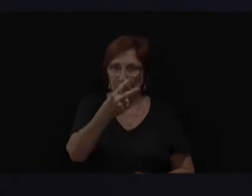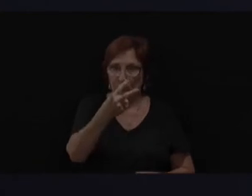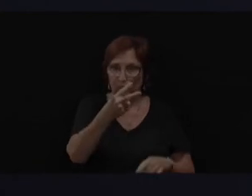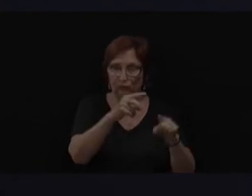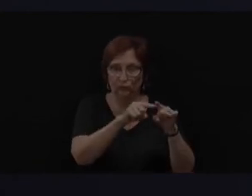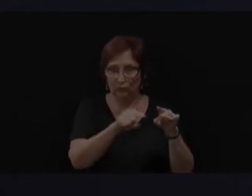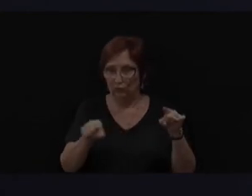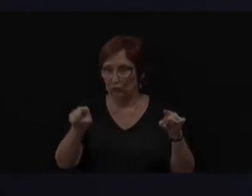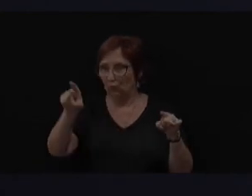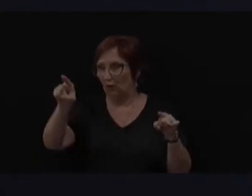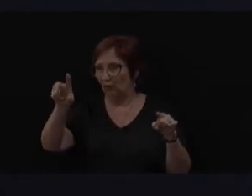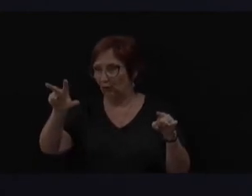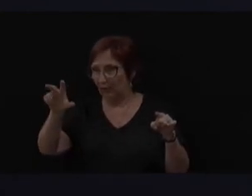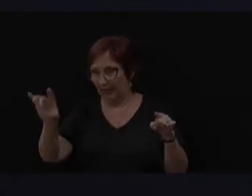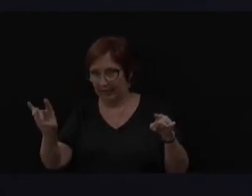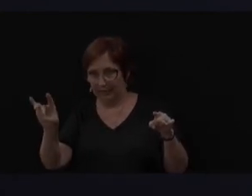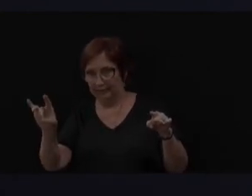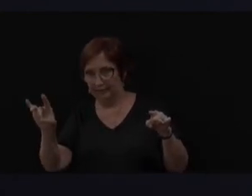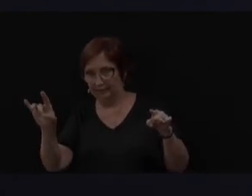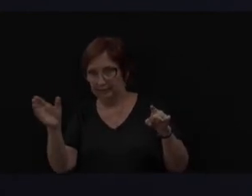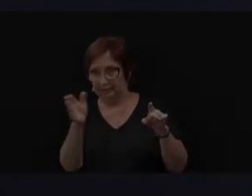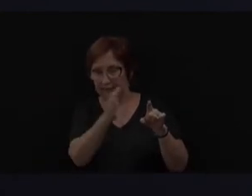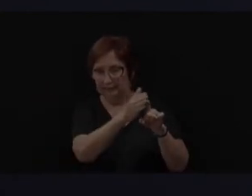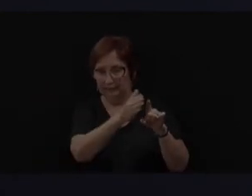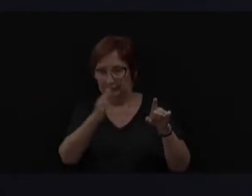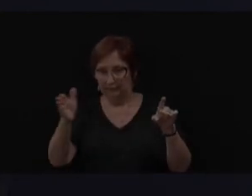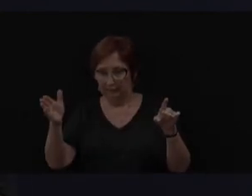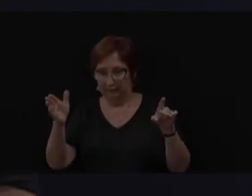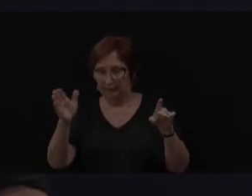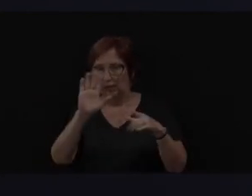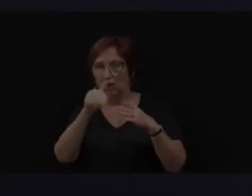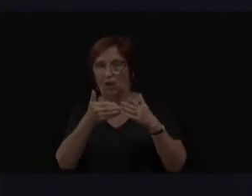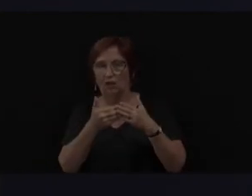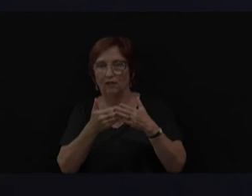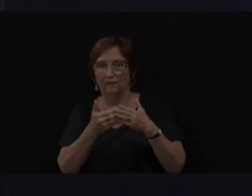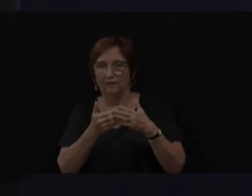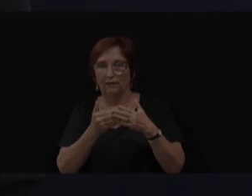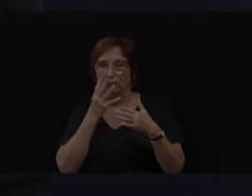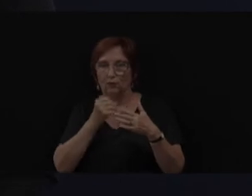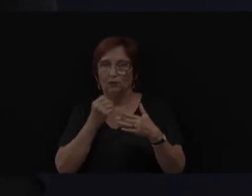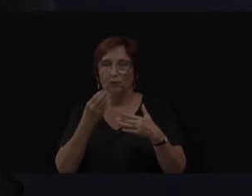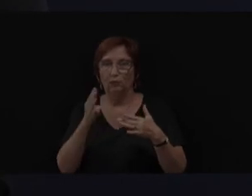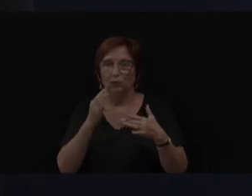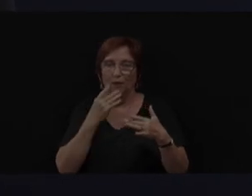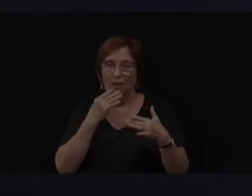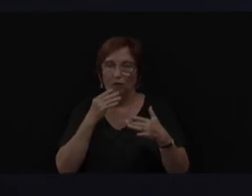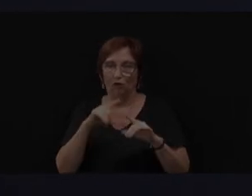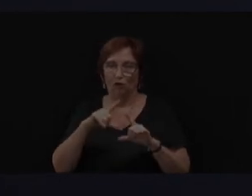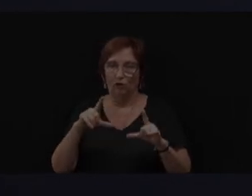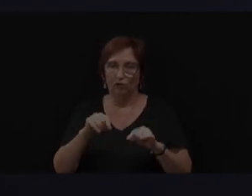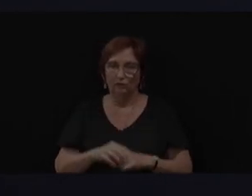102 to 138, all of the lovely periwinkle cards.